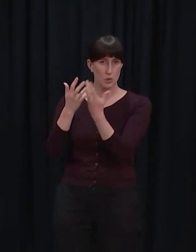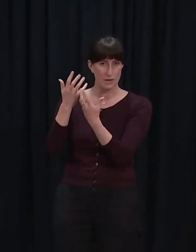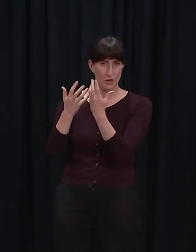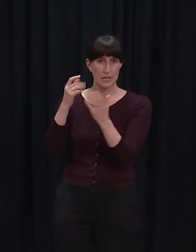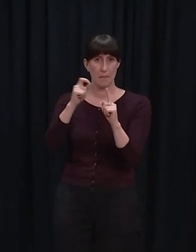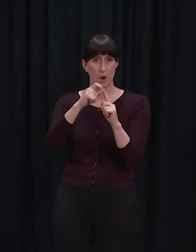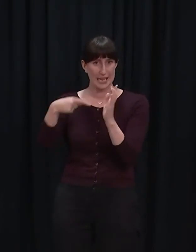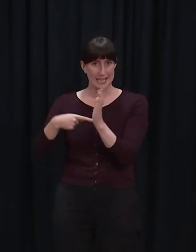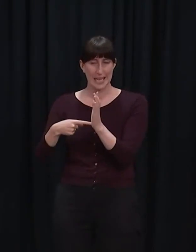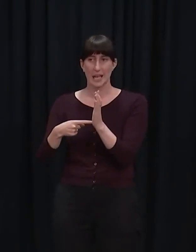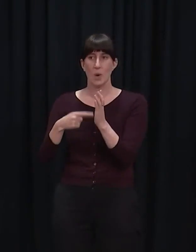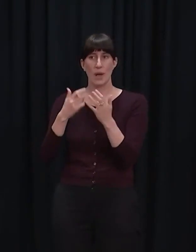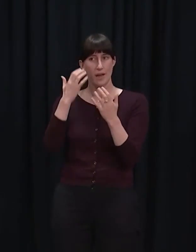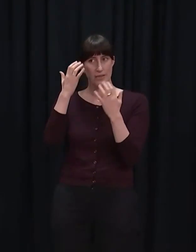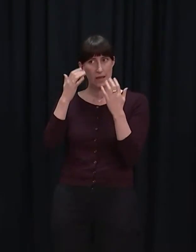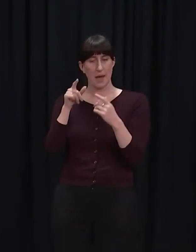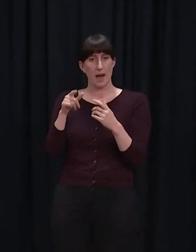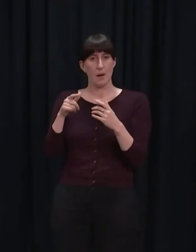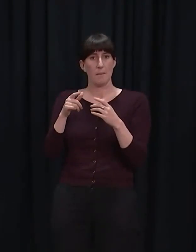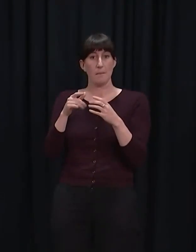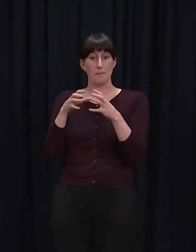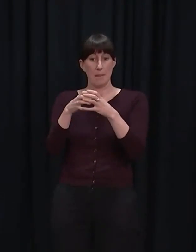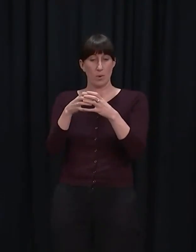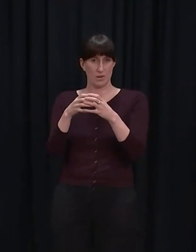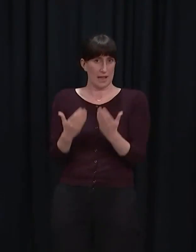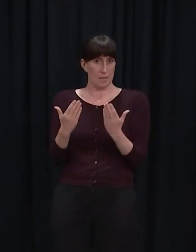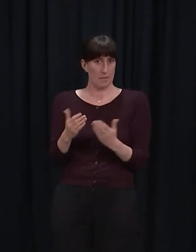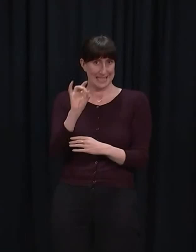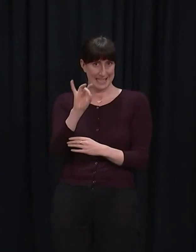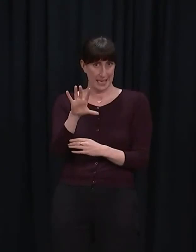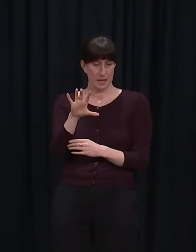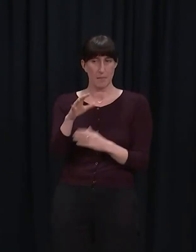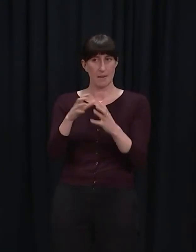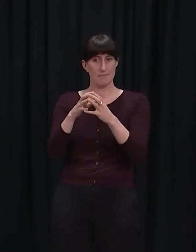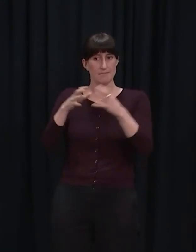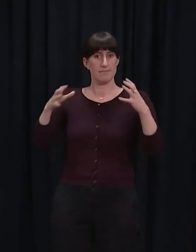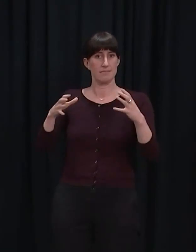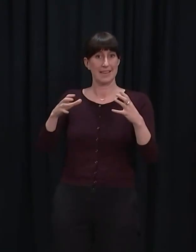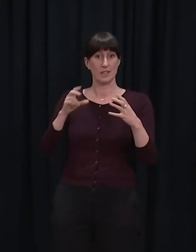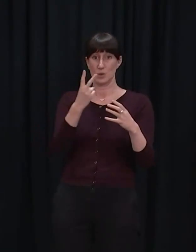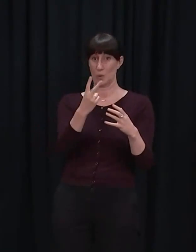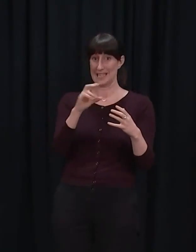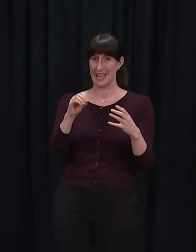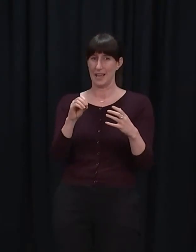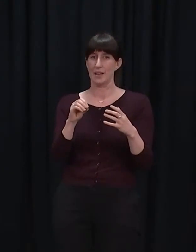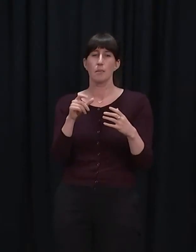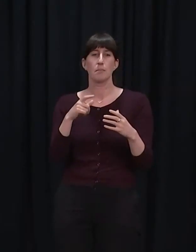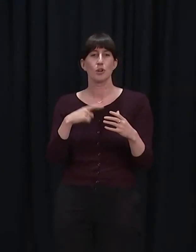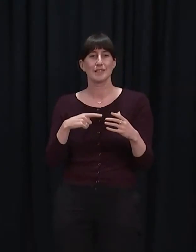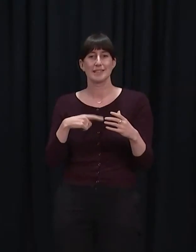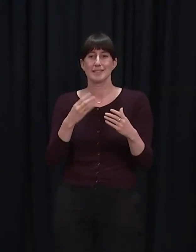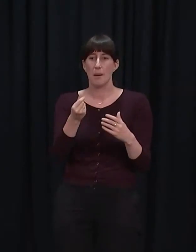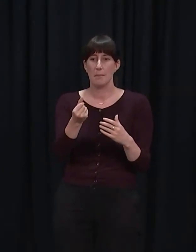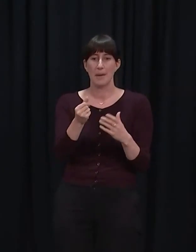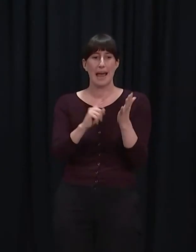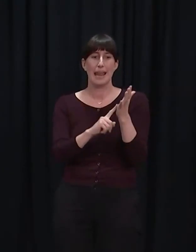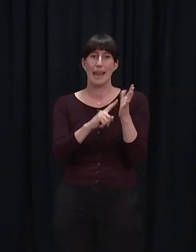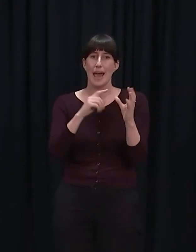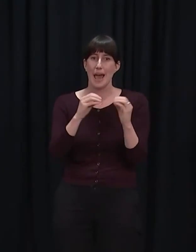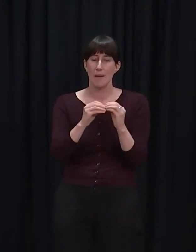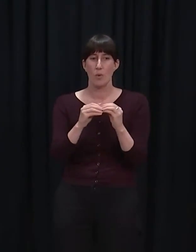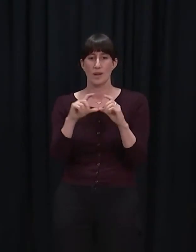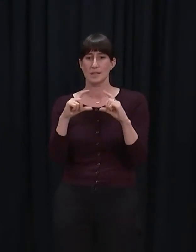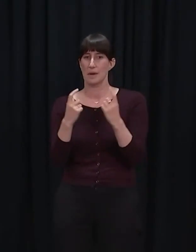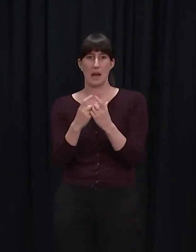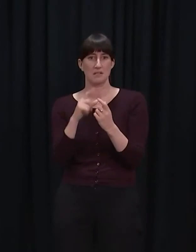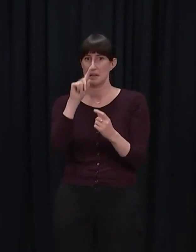we can increase the bubble size, probably from the 10 that it is now to around 20 for those labs and classes that can't be run through remote